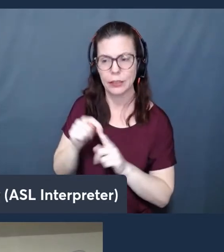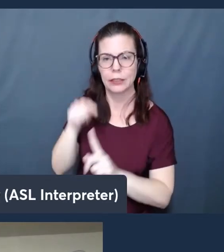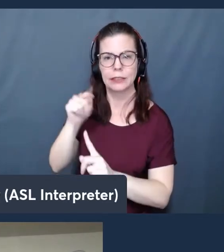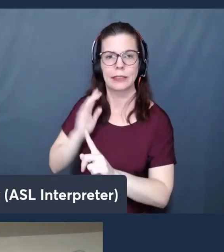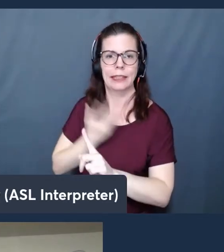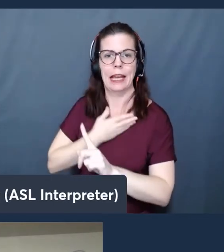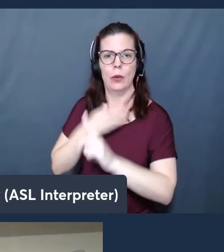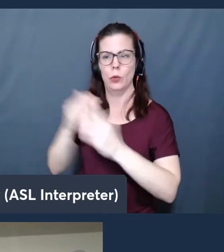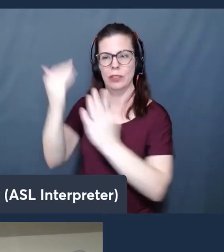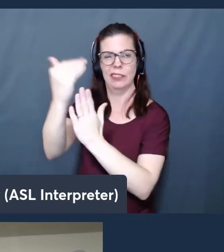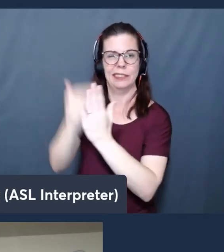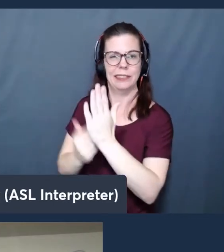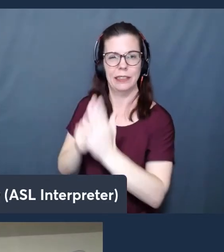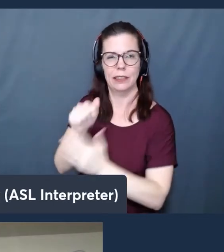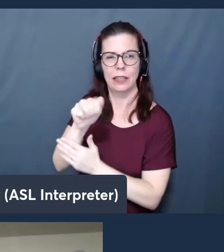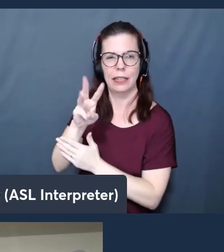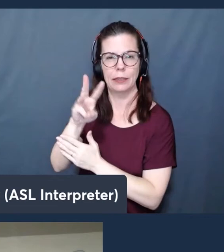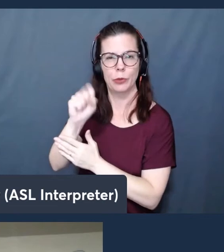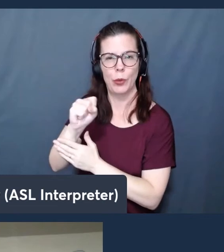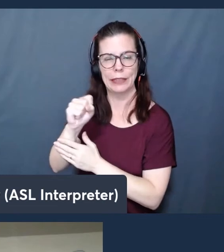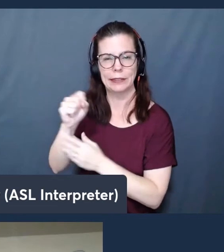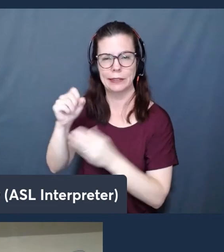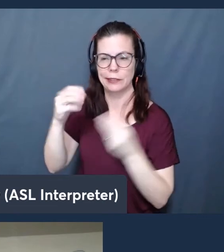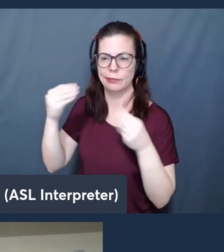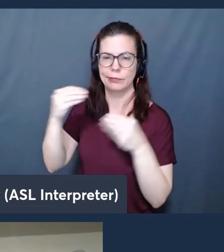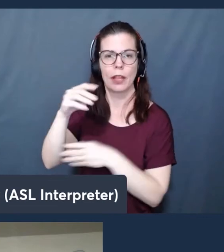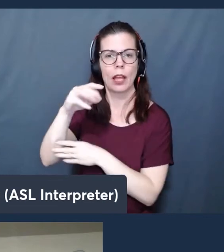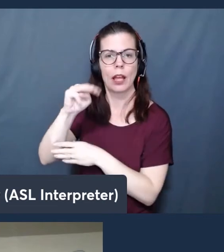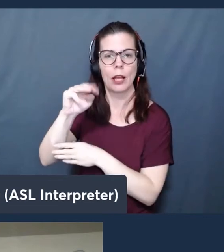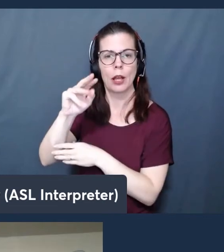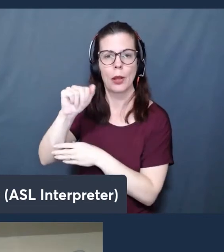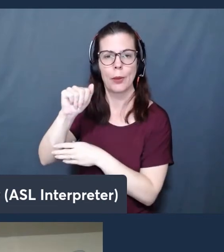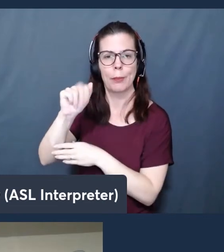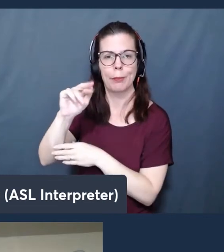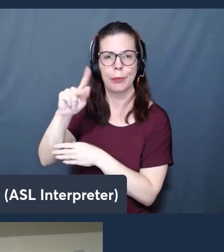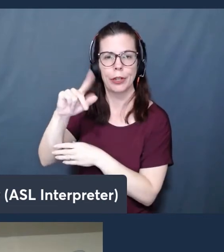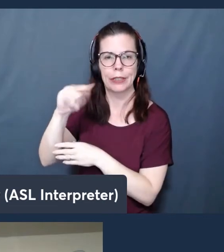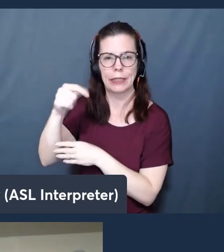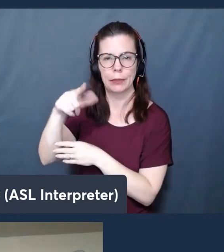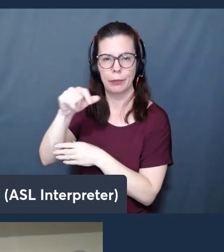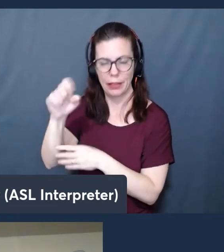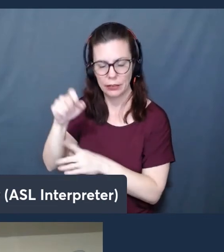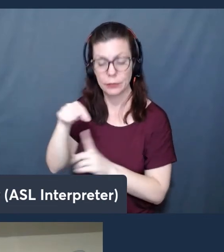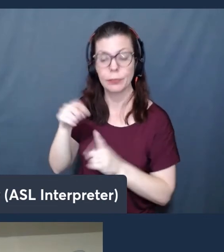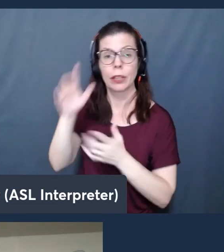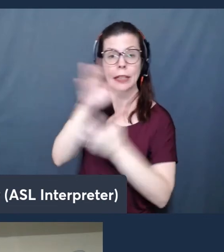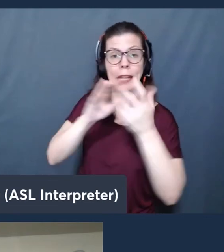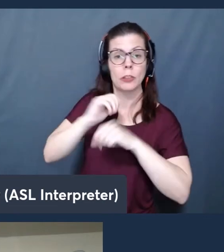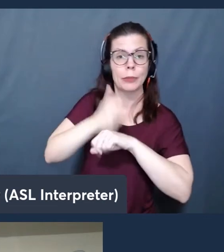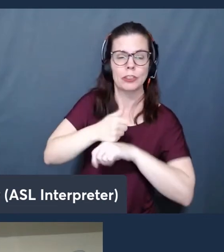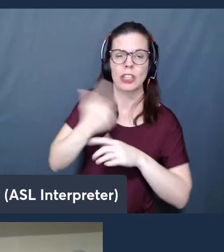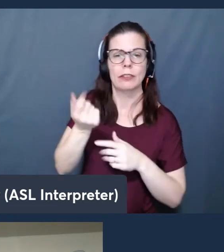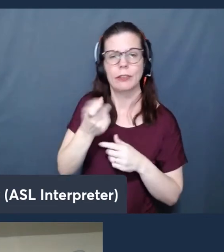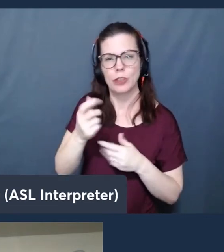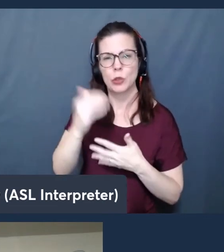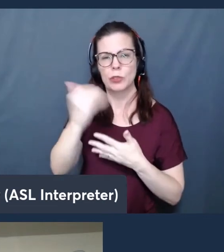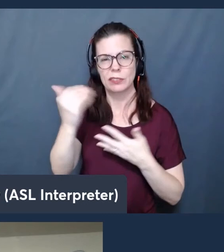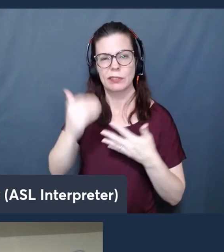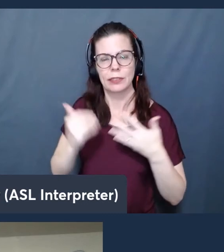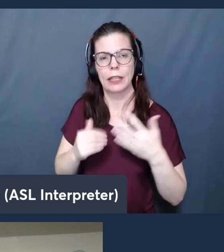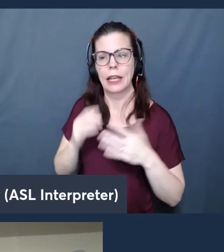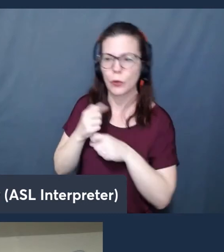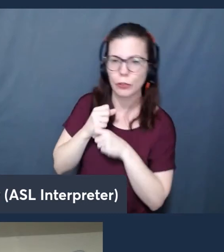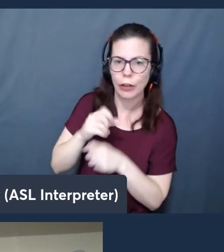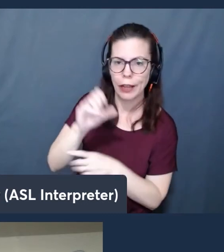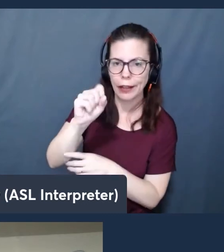on AWS Marketplace. Okay. And CloudFormation will take you through a few steps. It'll create the stack, it'll